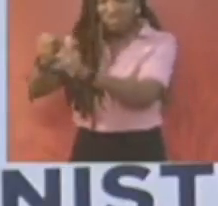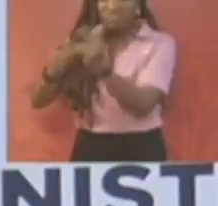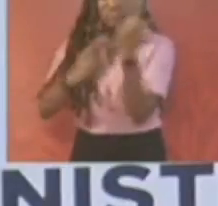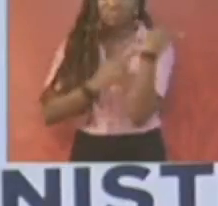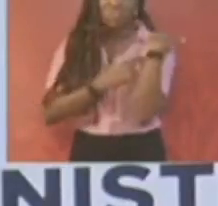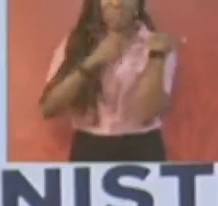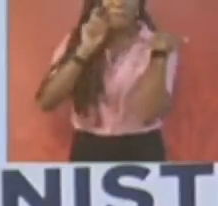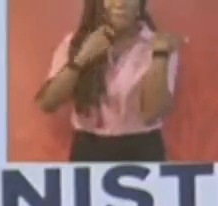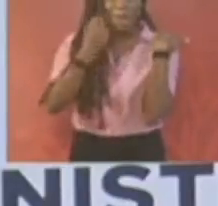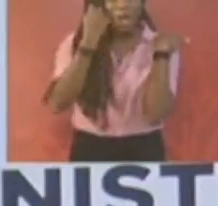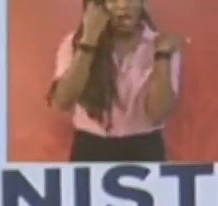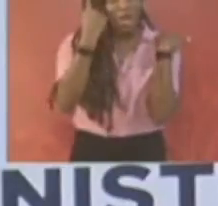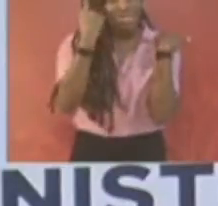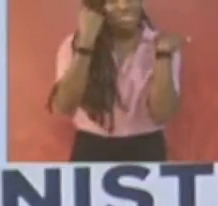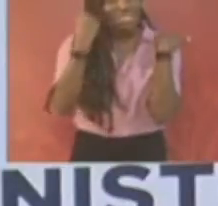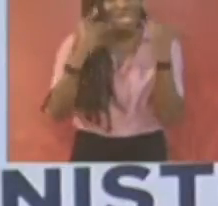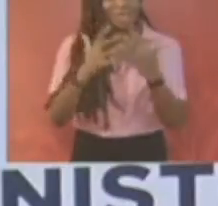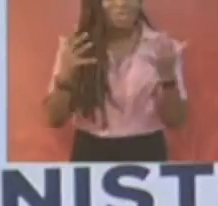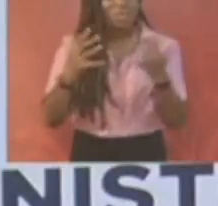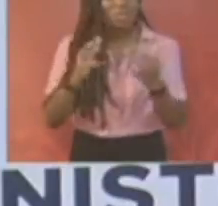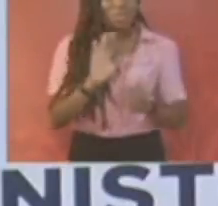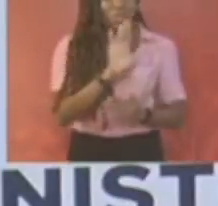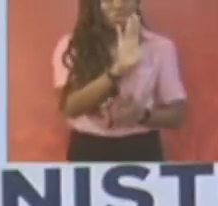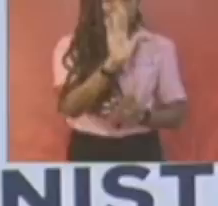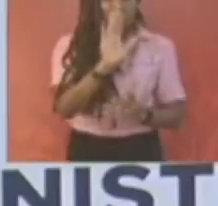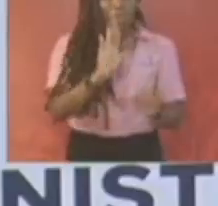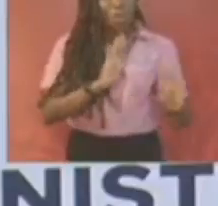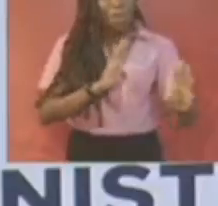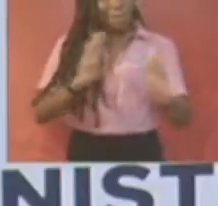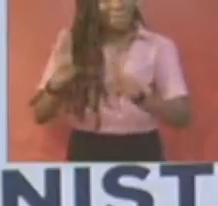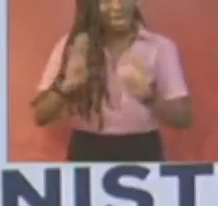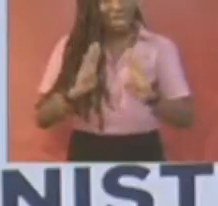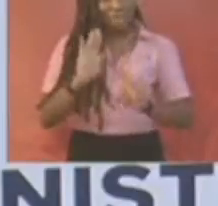our behaviors going forward, every decision